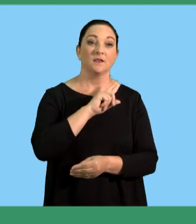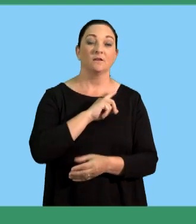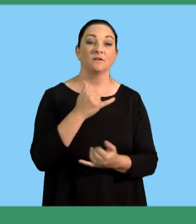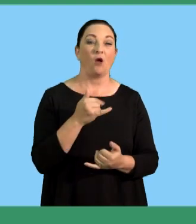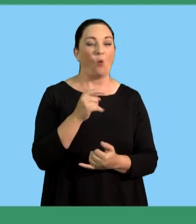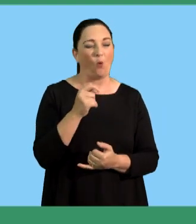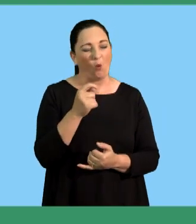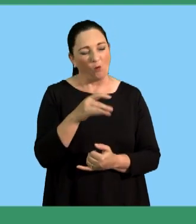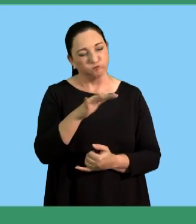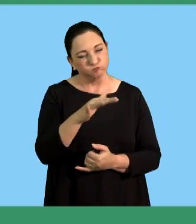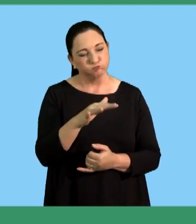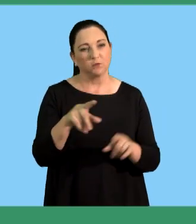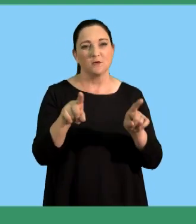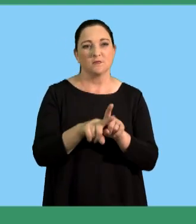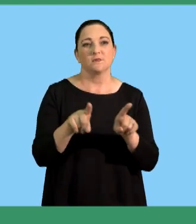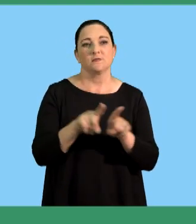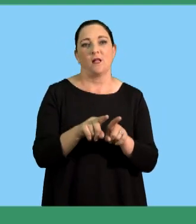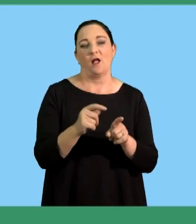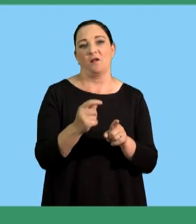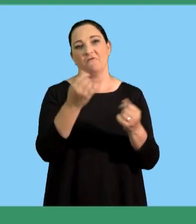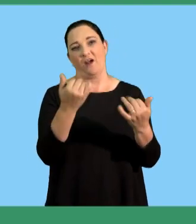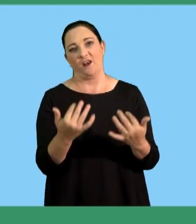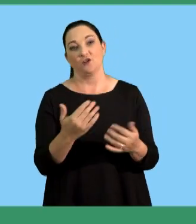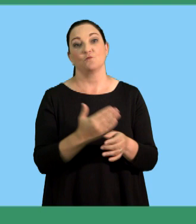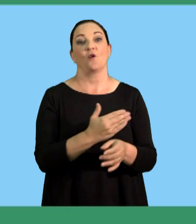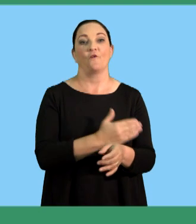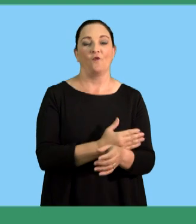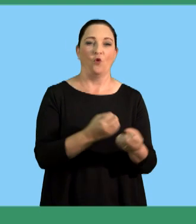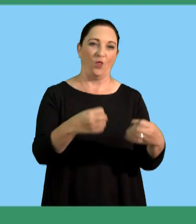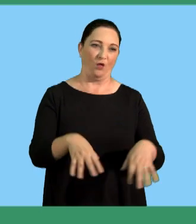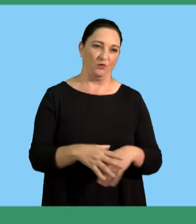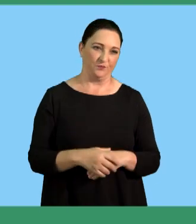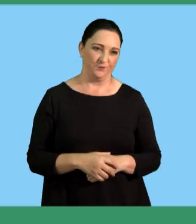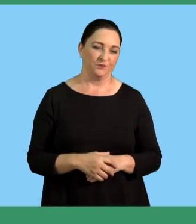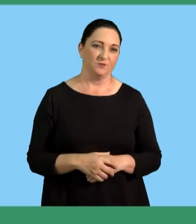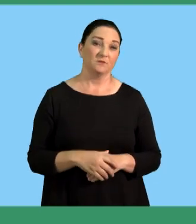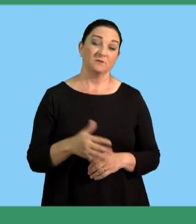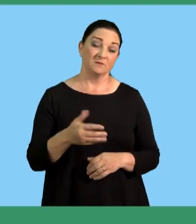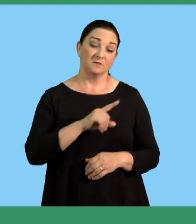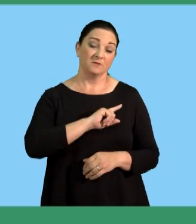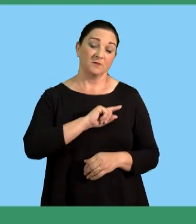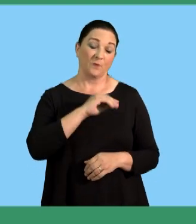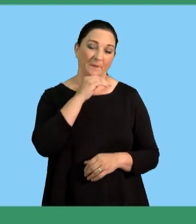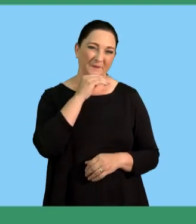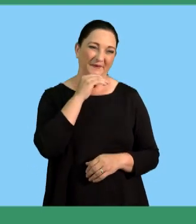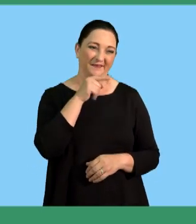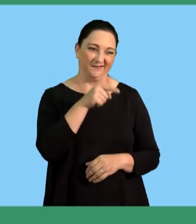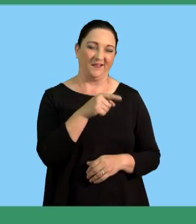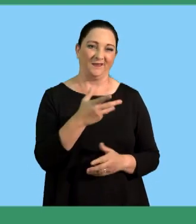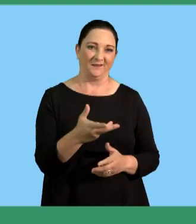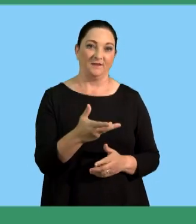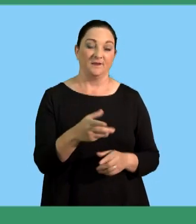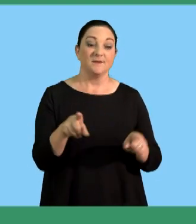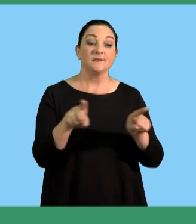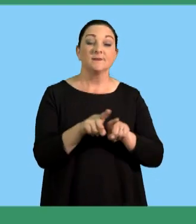is returned to the almost the same financial position as before the loss occurred. So that's what we mean. They will